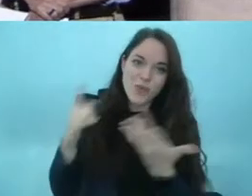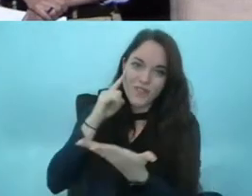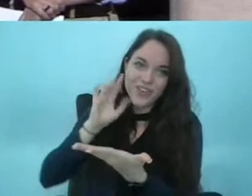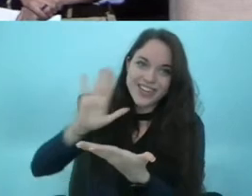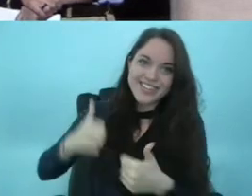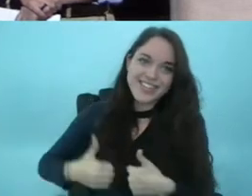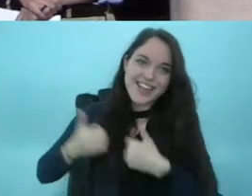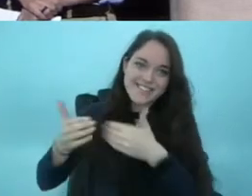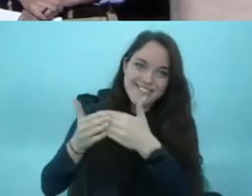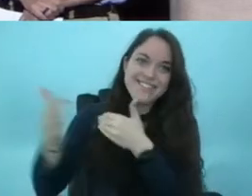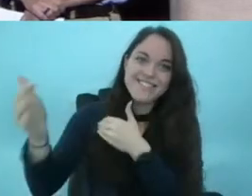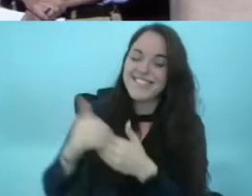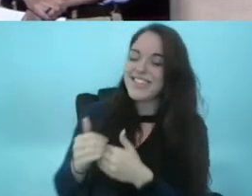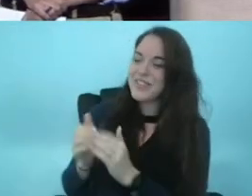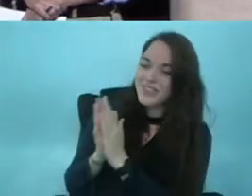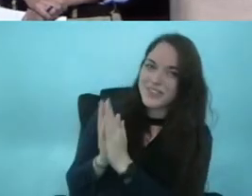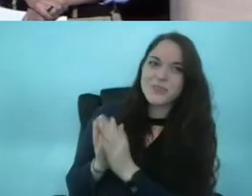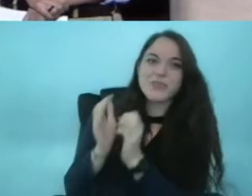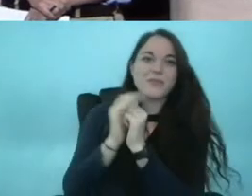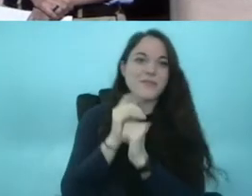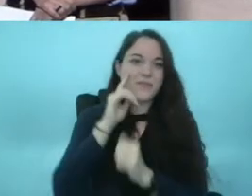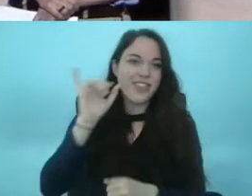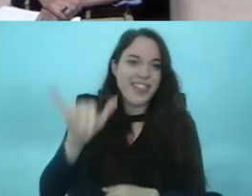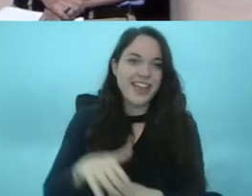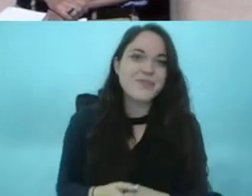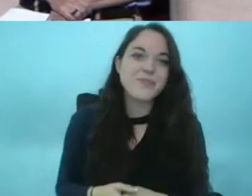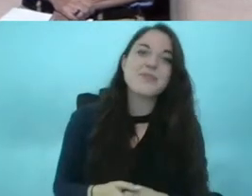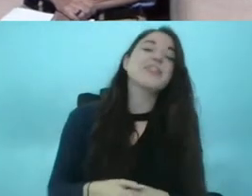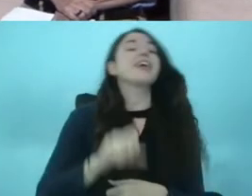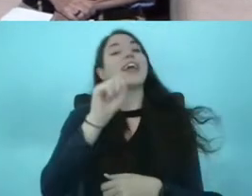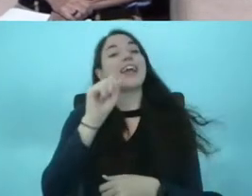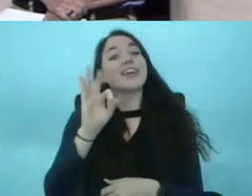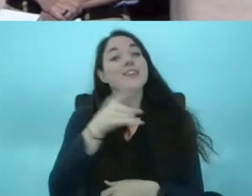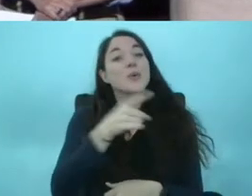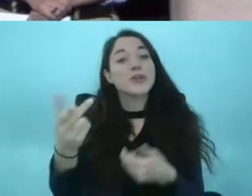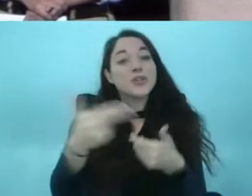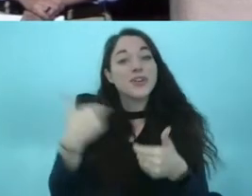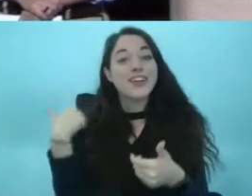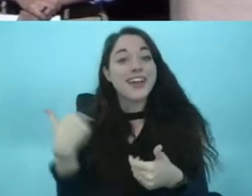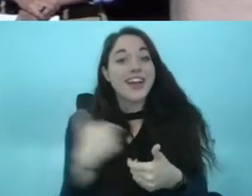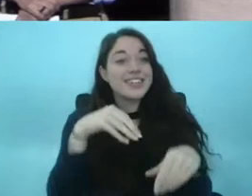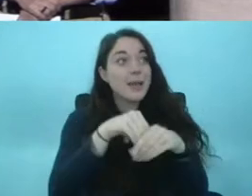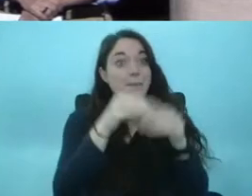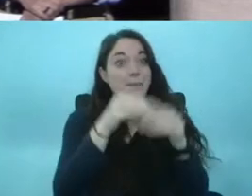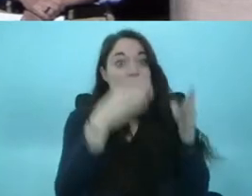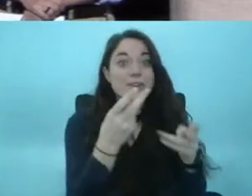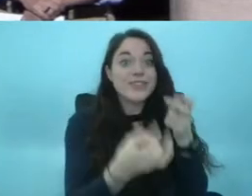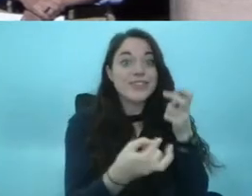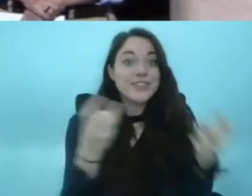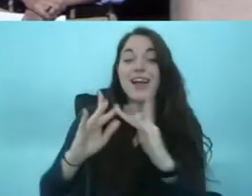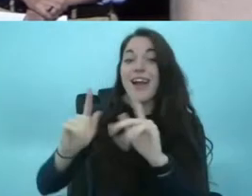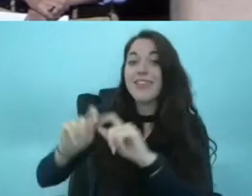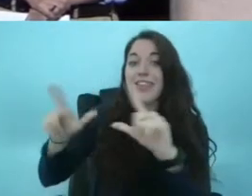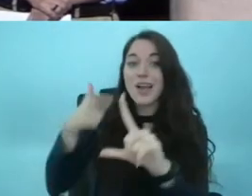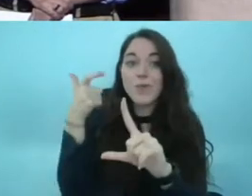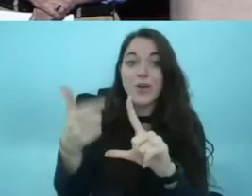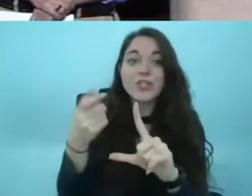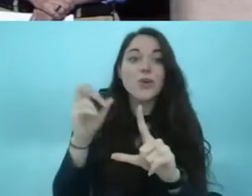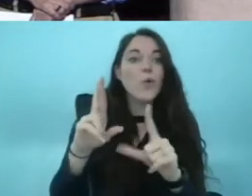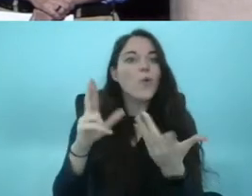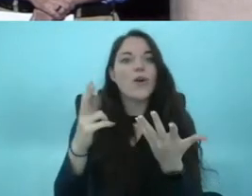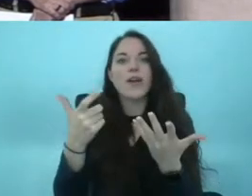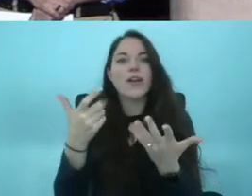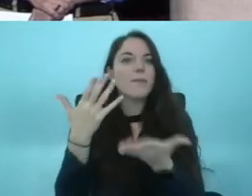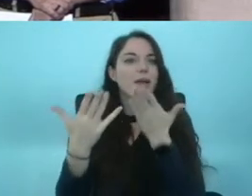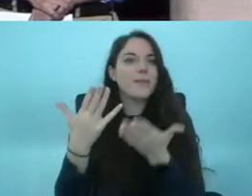Whenever you are joining us, whether you're in the sanctuary, whether you are online, or whether you're joining us weeks and years